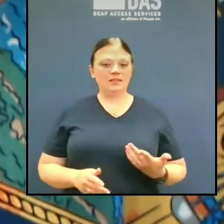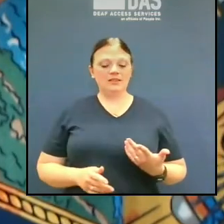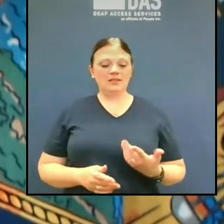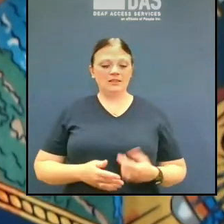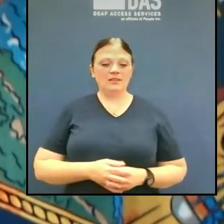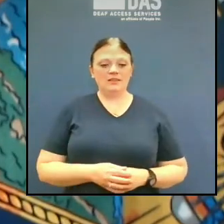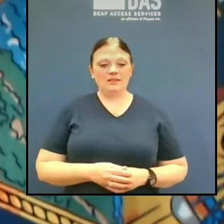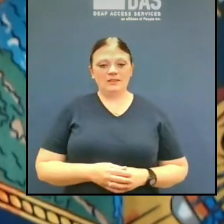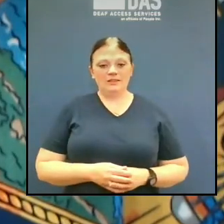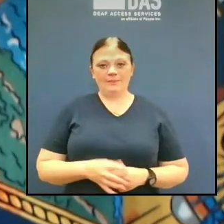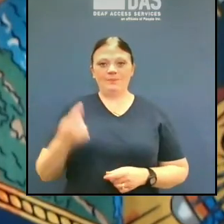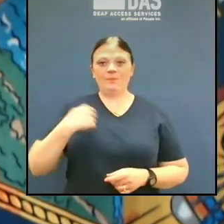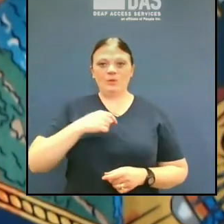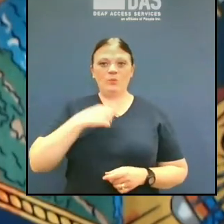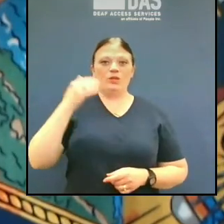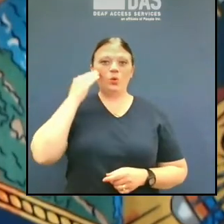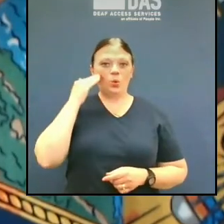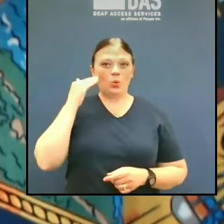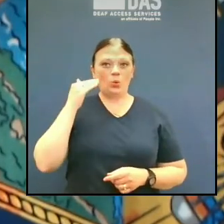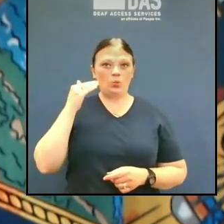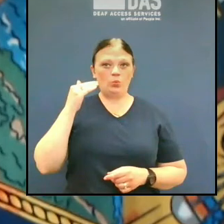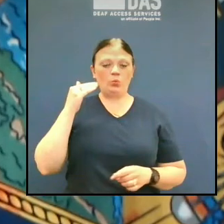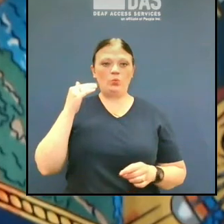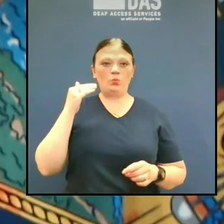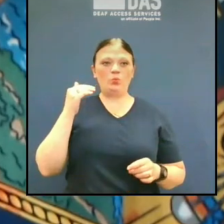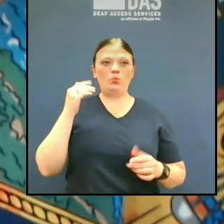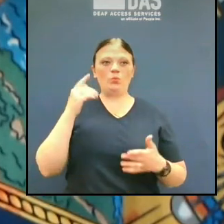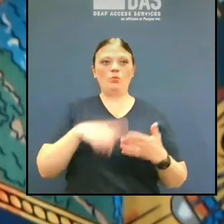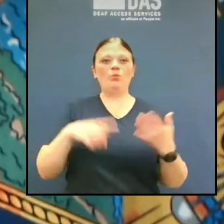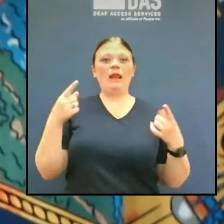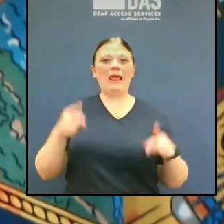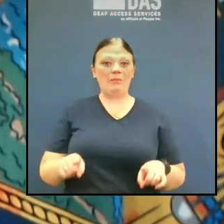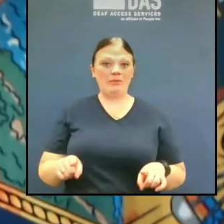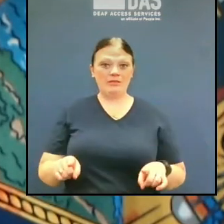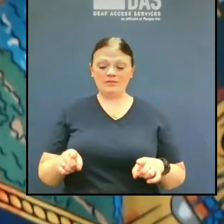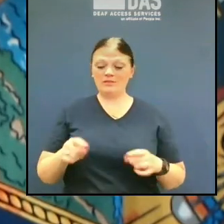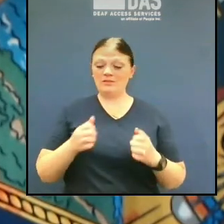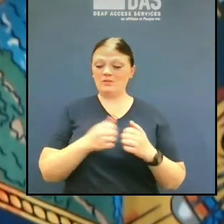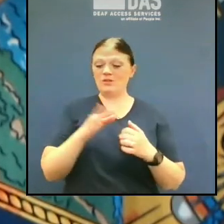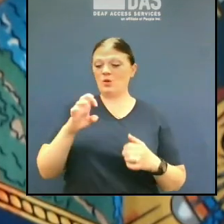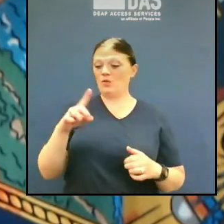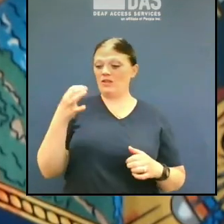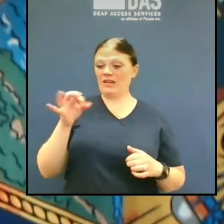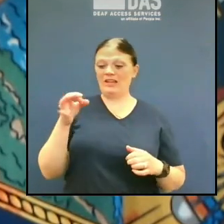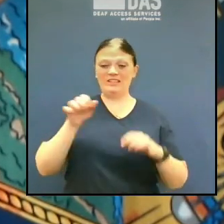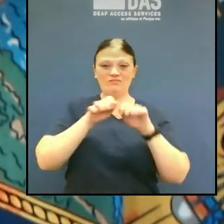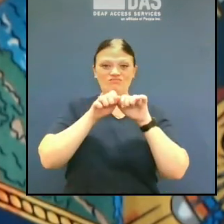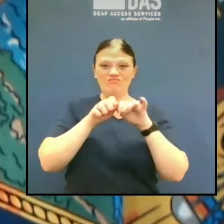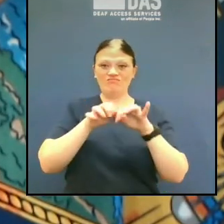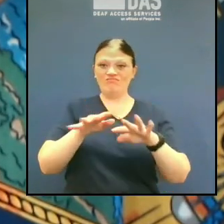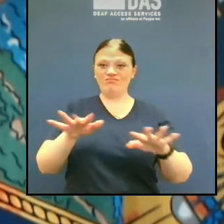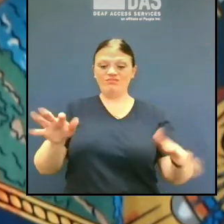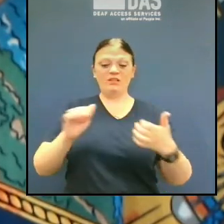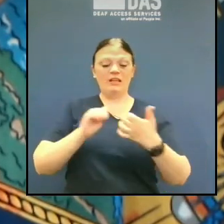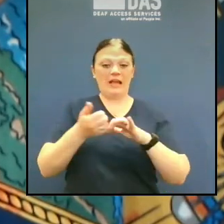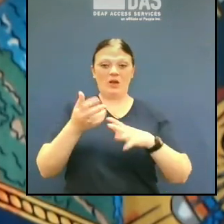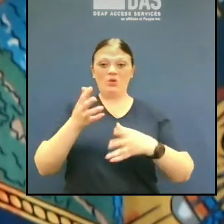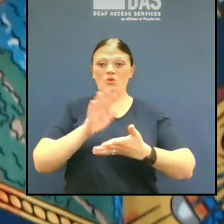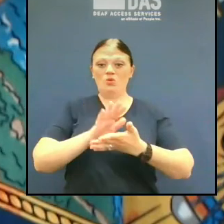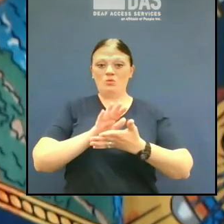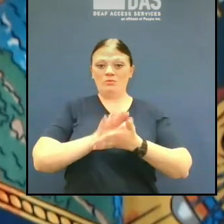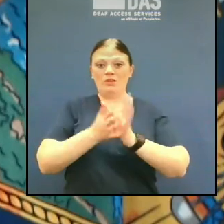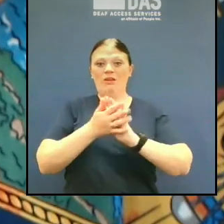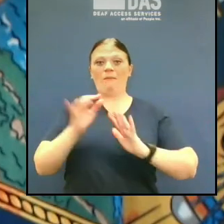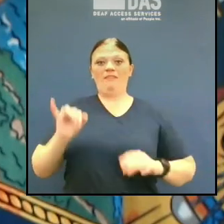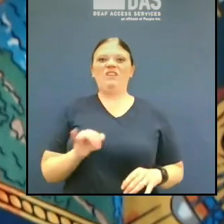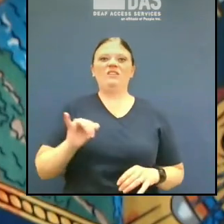We know that we know what happens with COVID-19 transmission. We know that how you get infected,